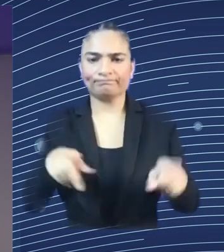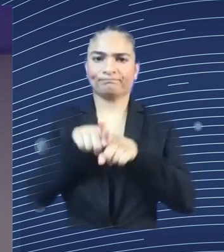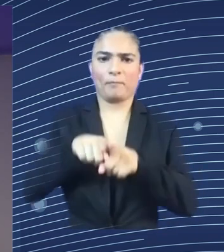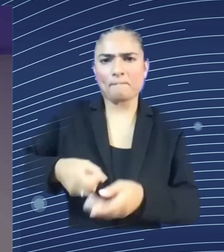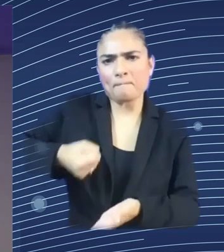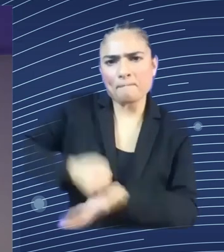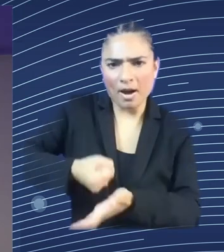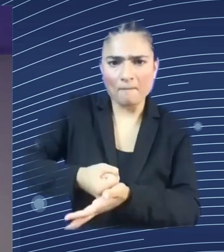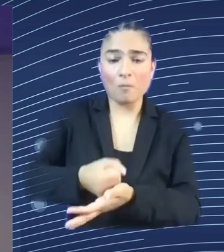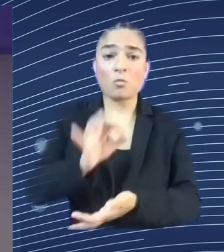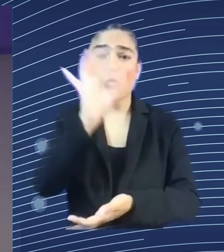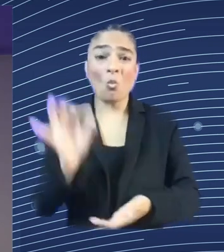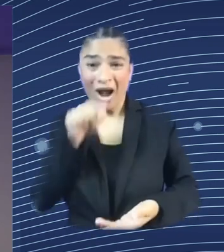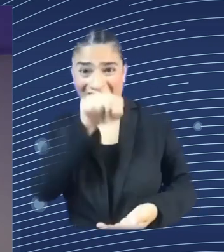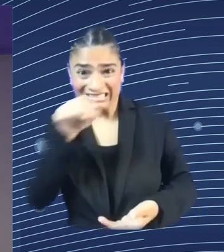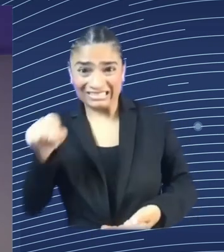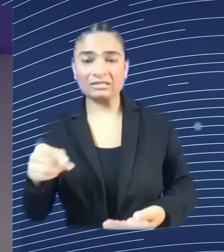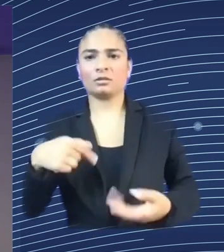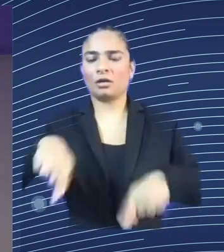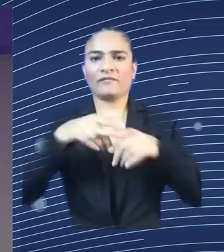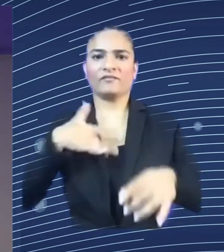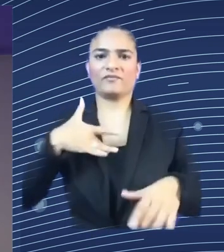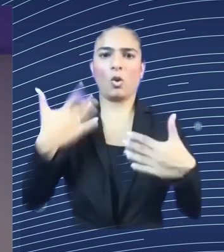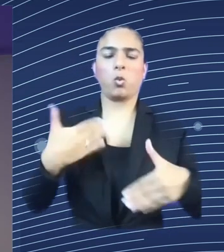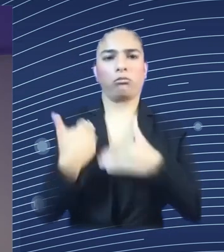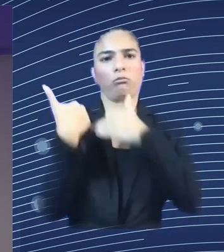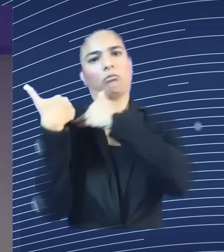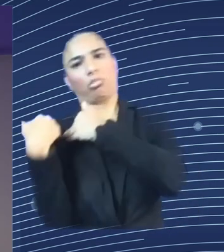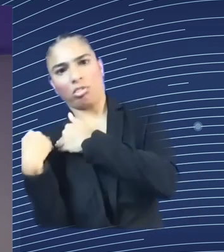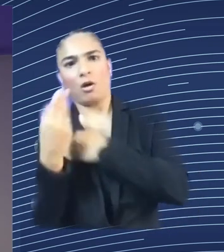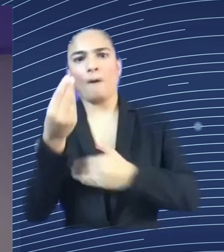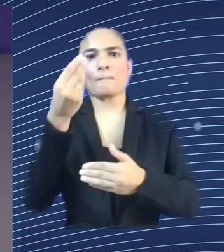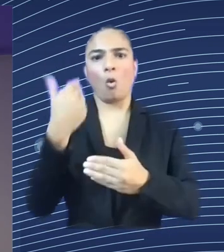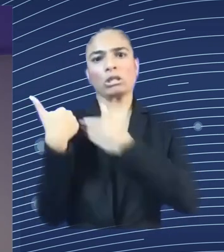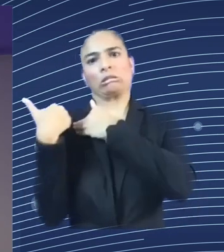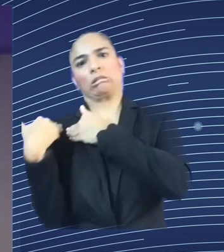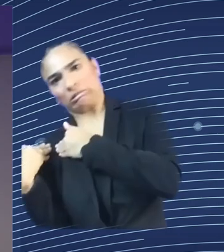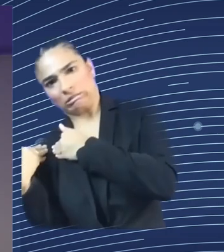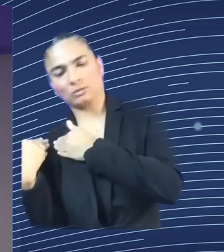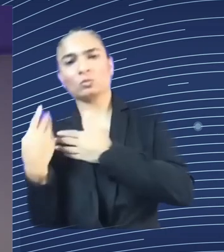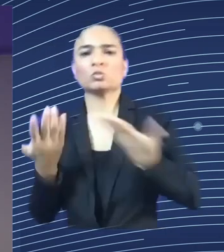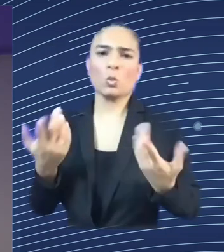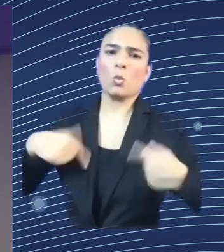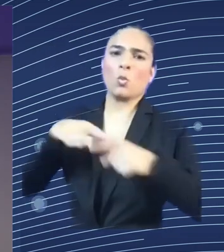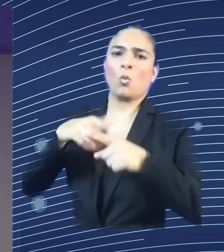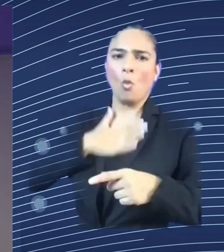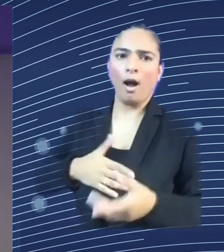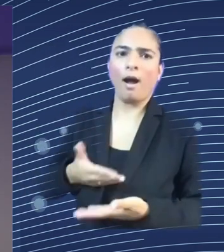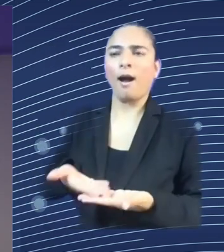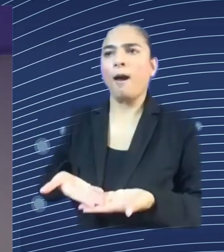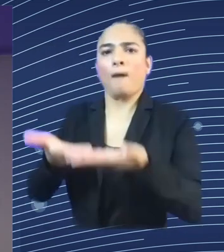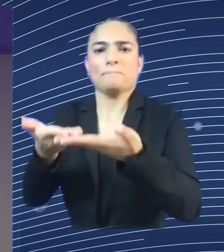to help them to improve their metrics and really have a very proactive approach. And most of